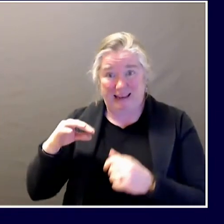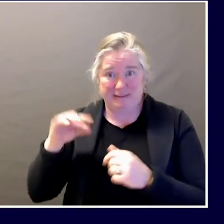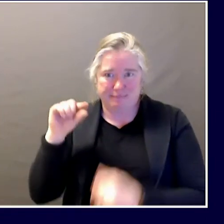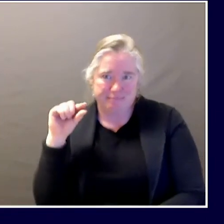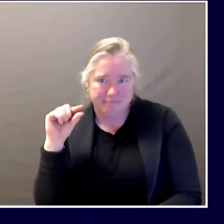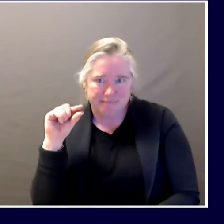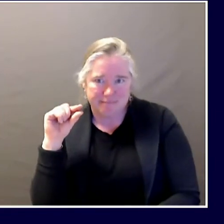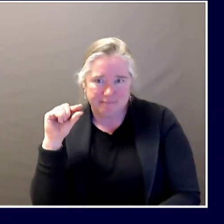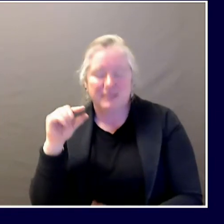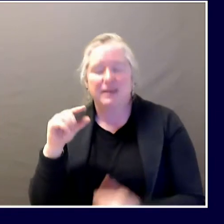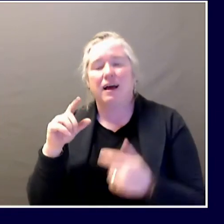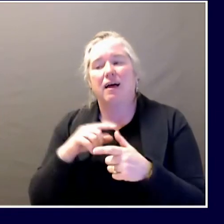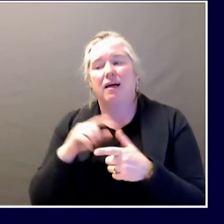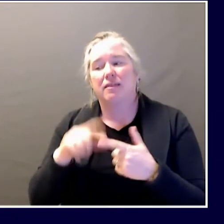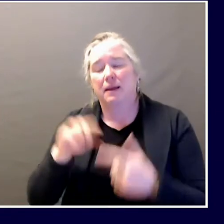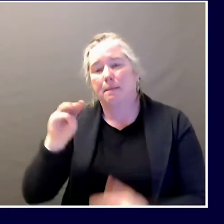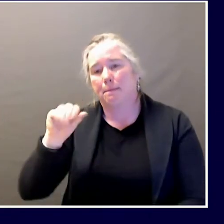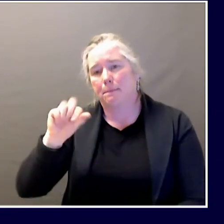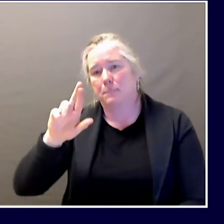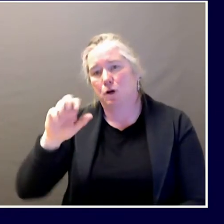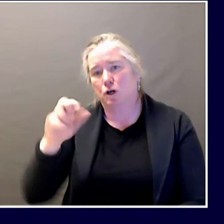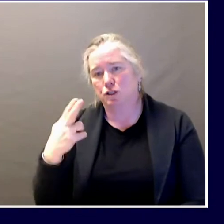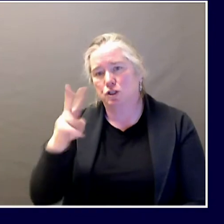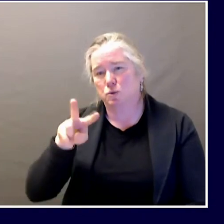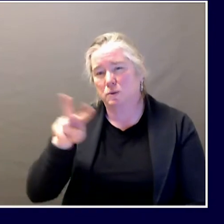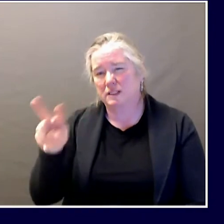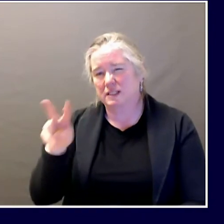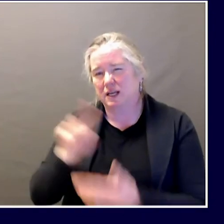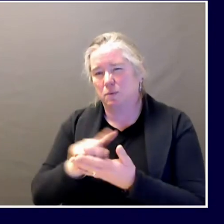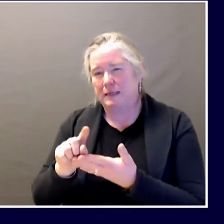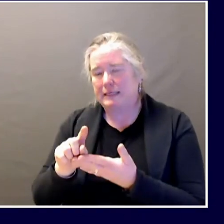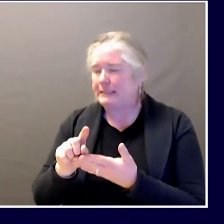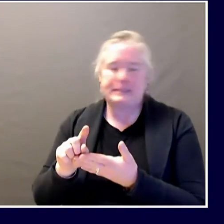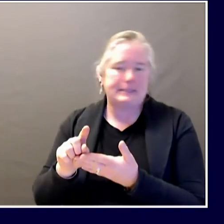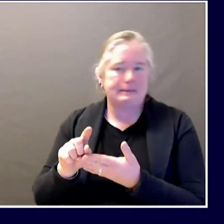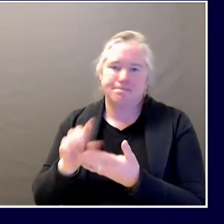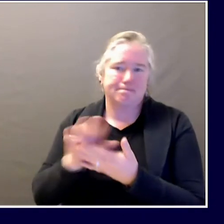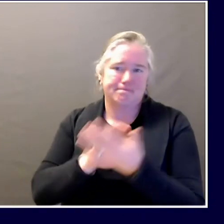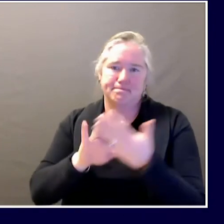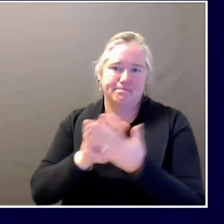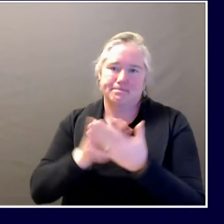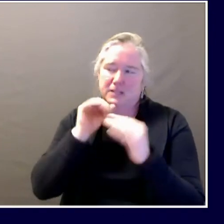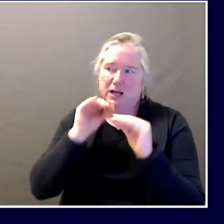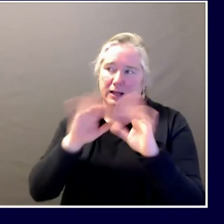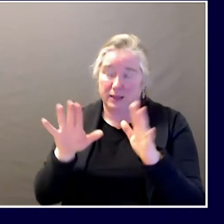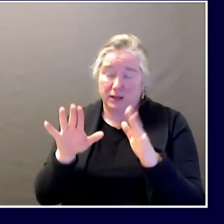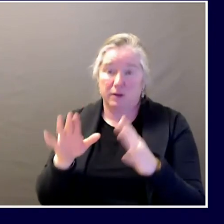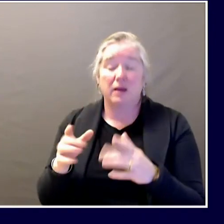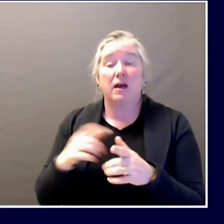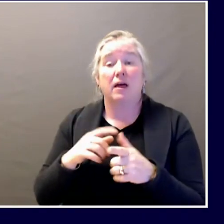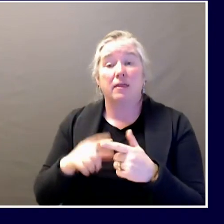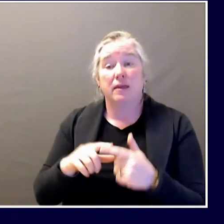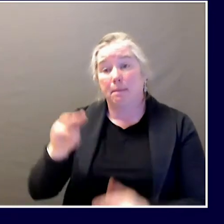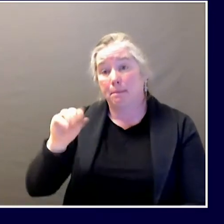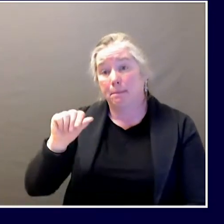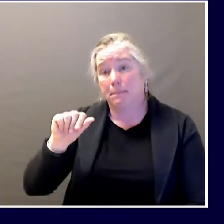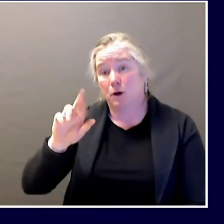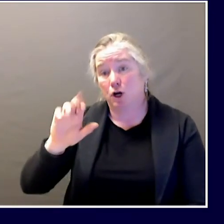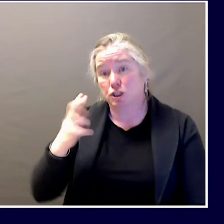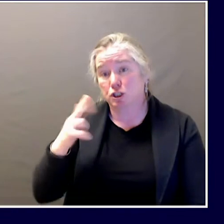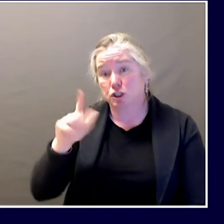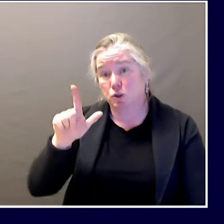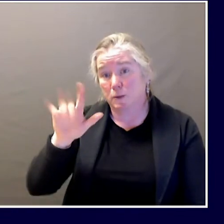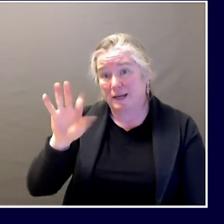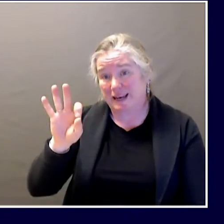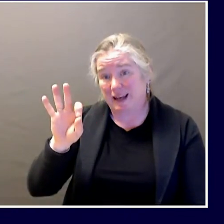of the 22nd of March, it's not clear what the supply will be, but then starting the week of the 29th and then into